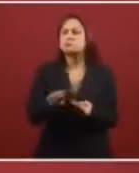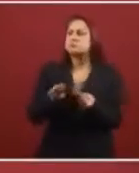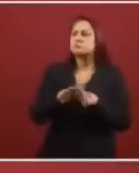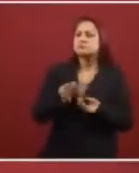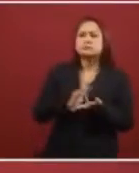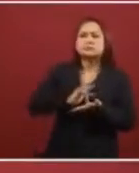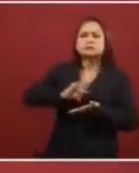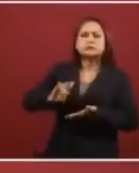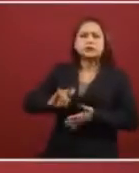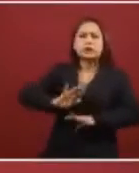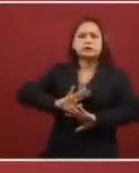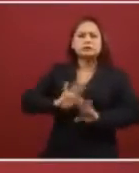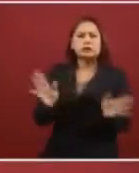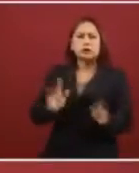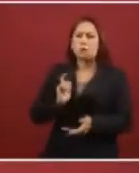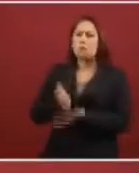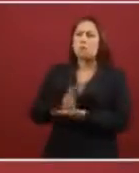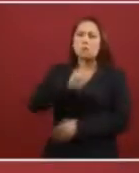them.